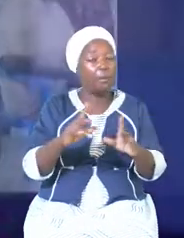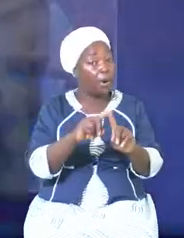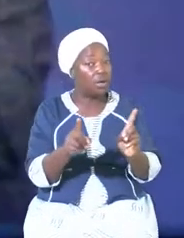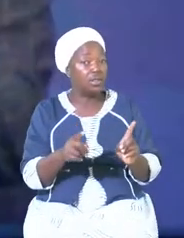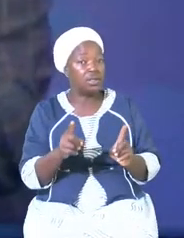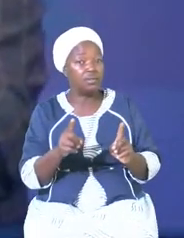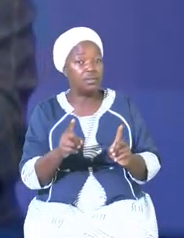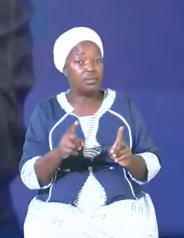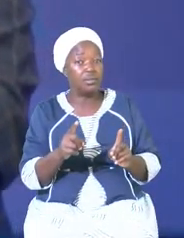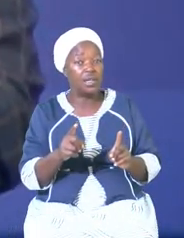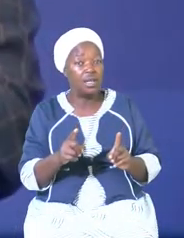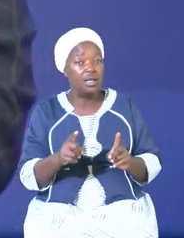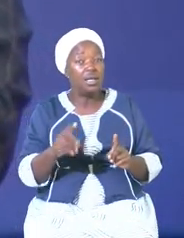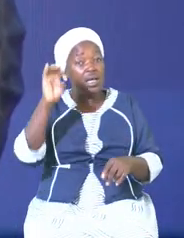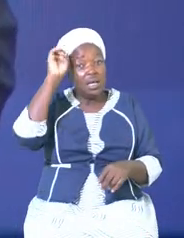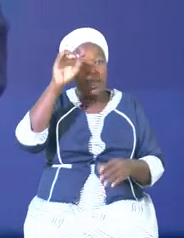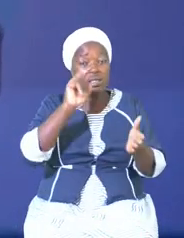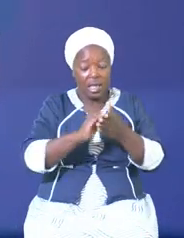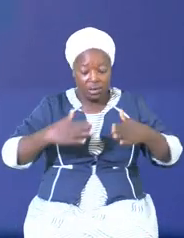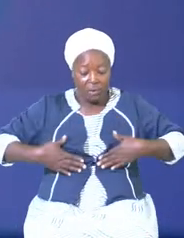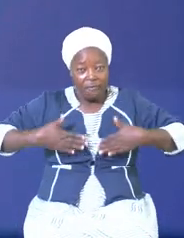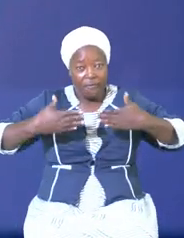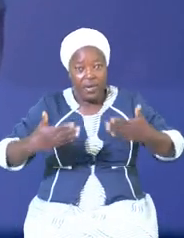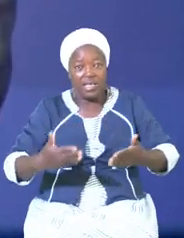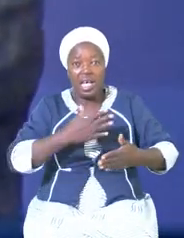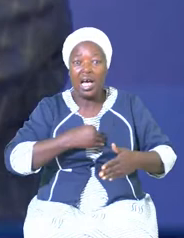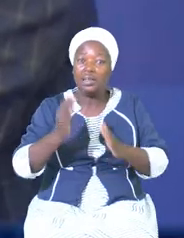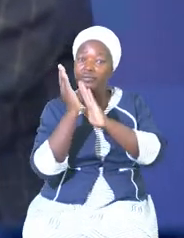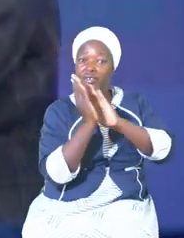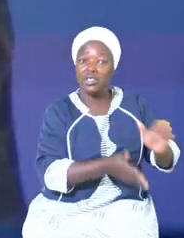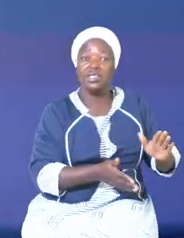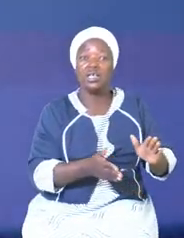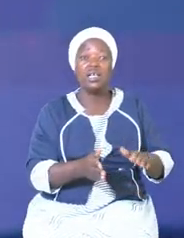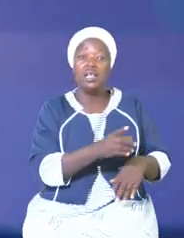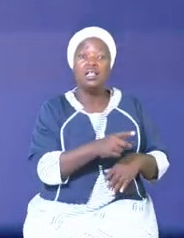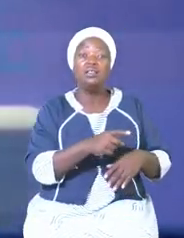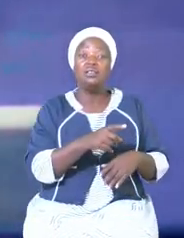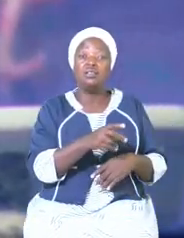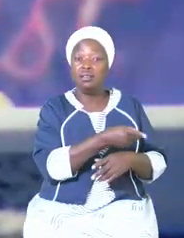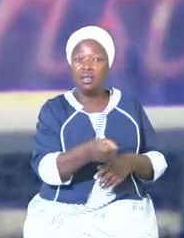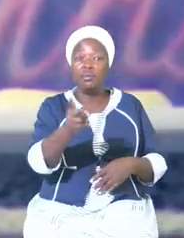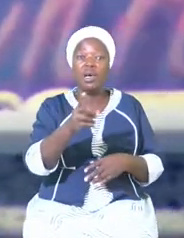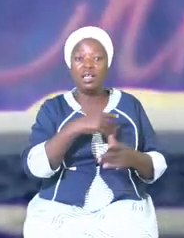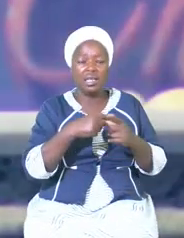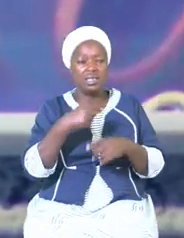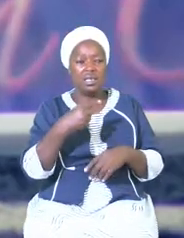he that confesseth and forsaketh them, and he says, I throw that thing away,